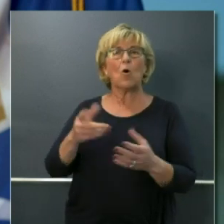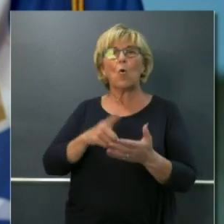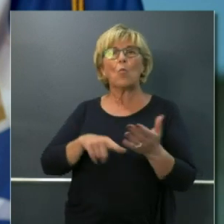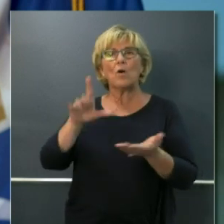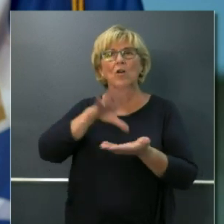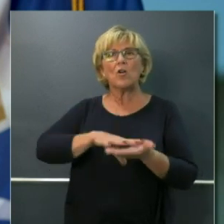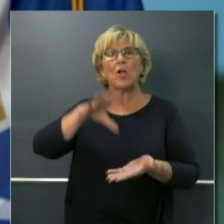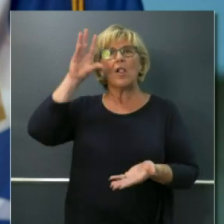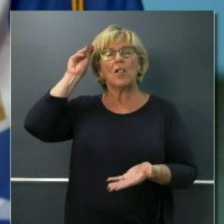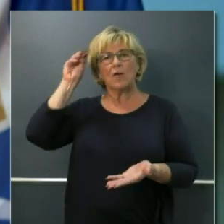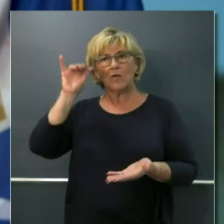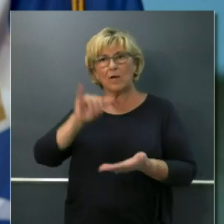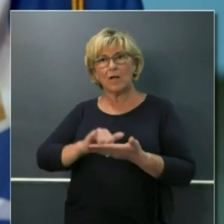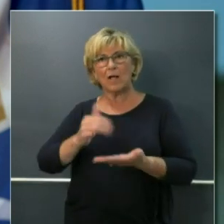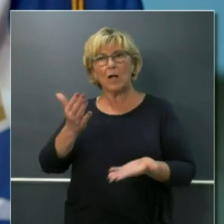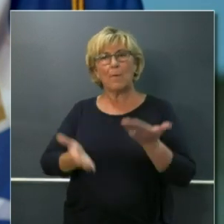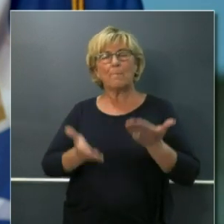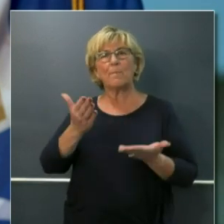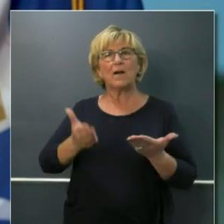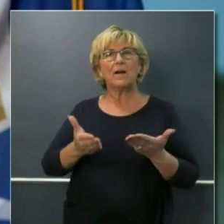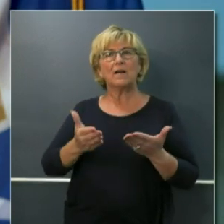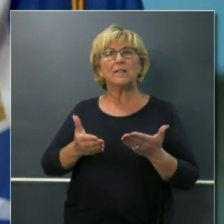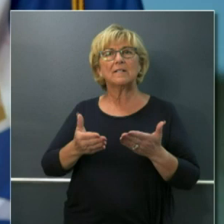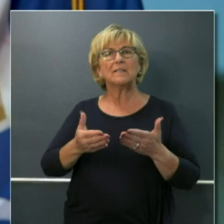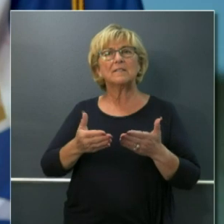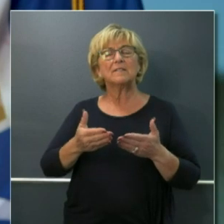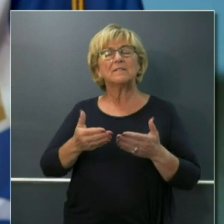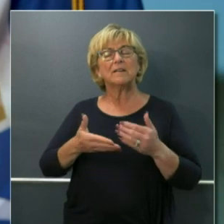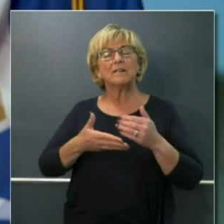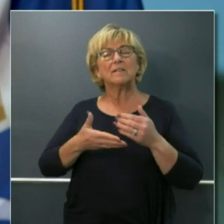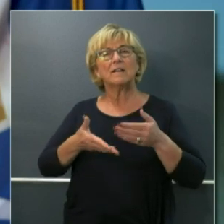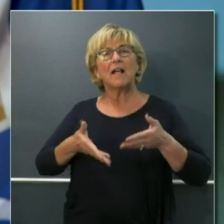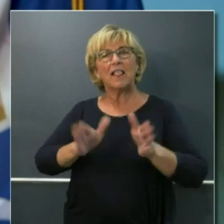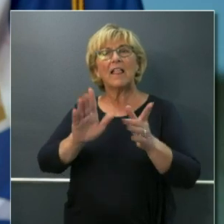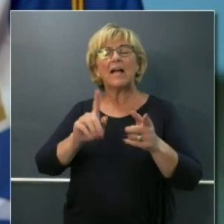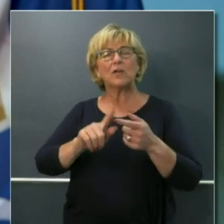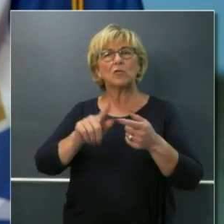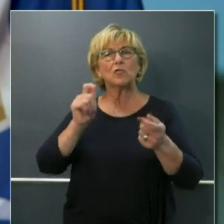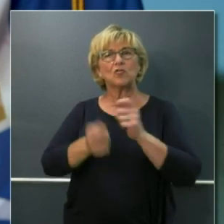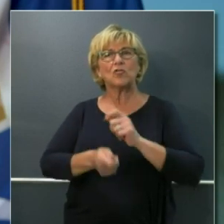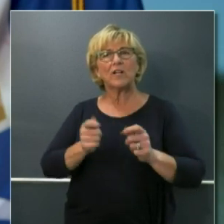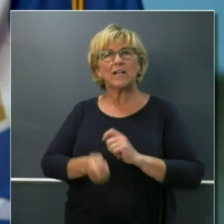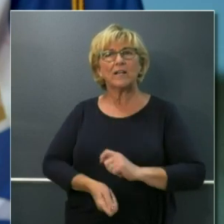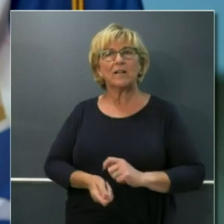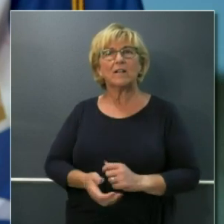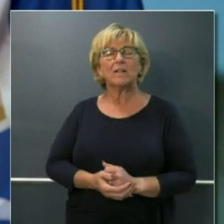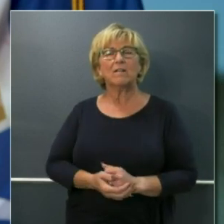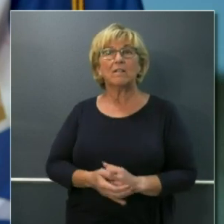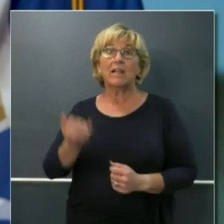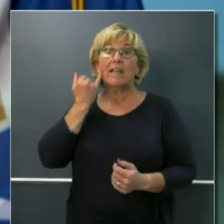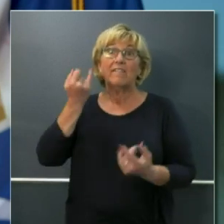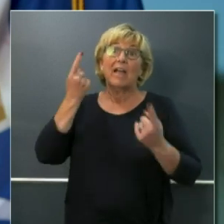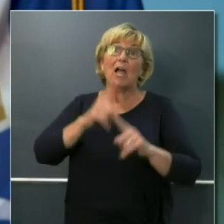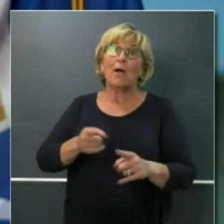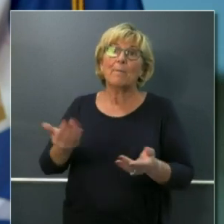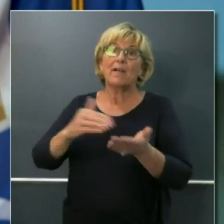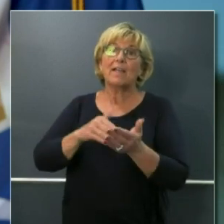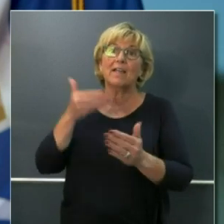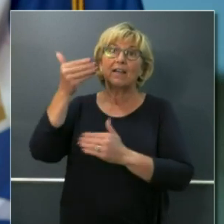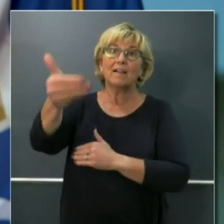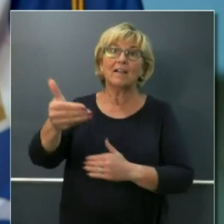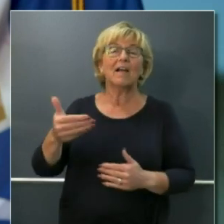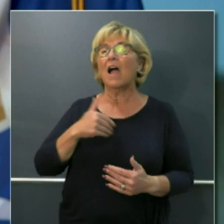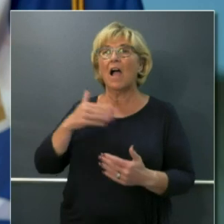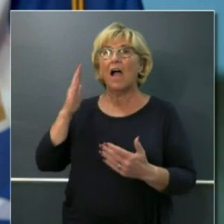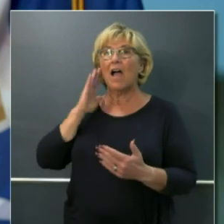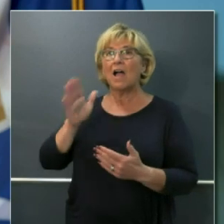you learned that might let you adjust that or approach it differently next time? God forbid there is a next time. Well, I'll let Dr. Galley